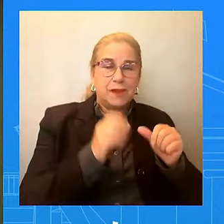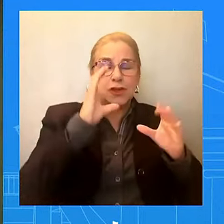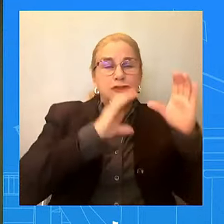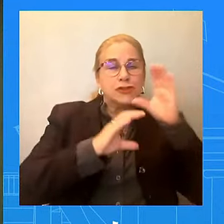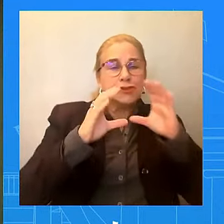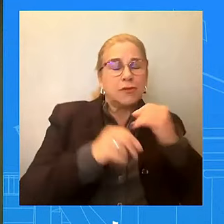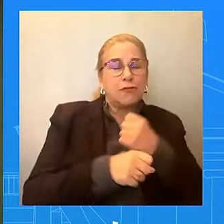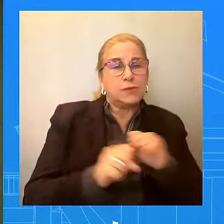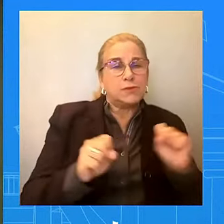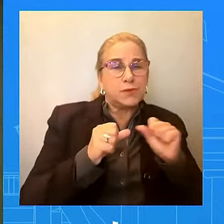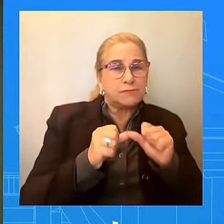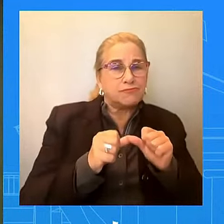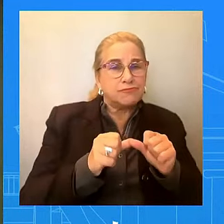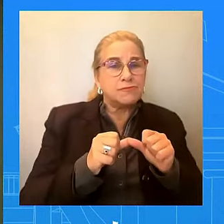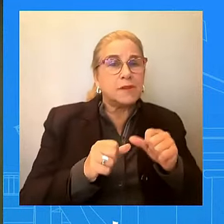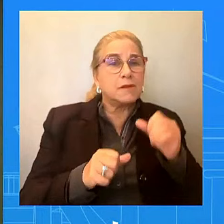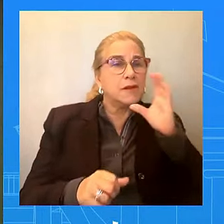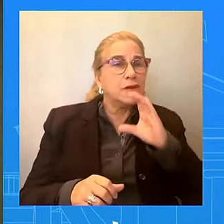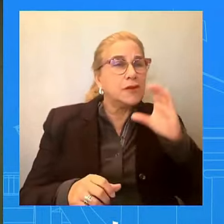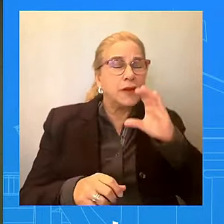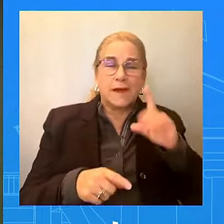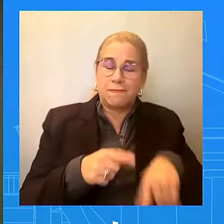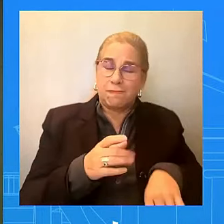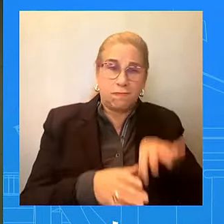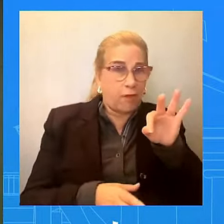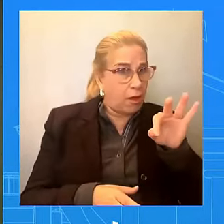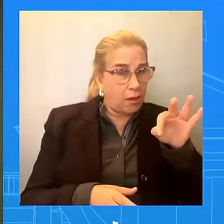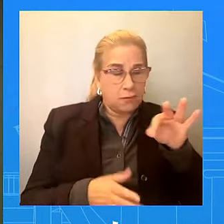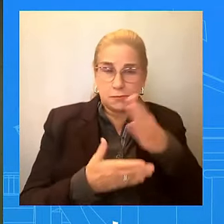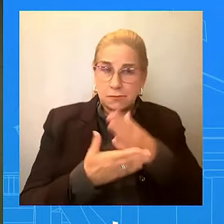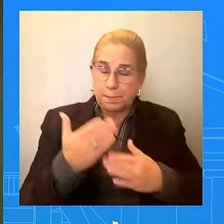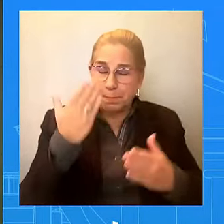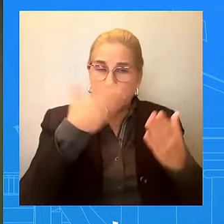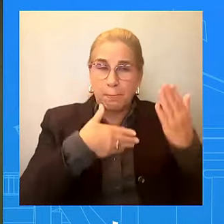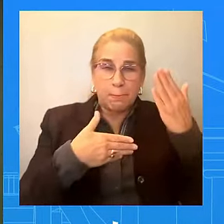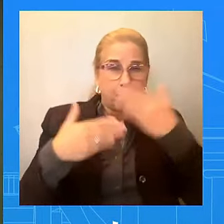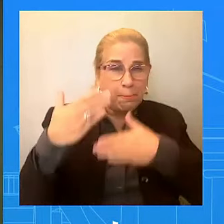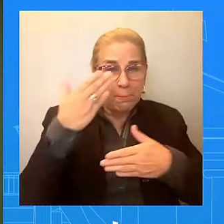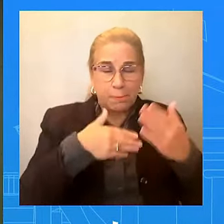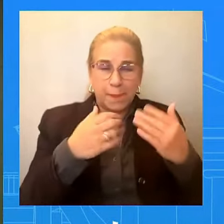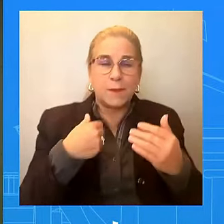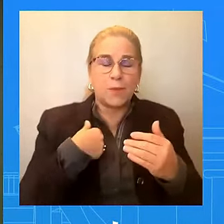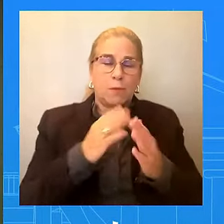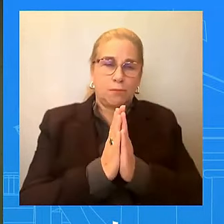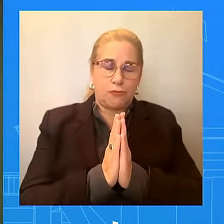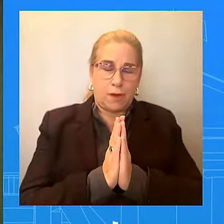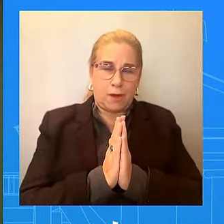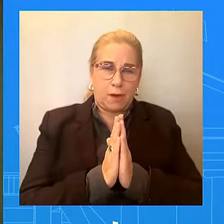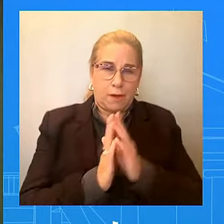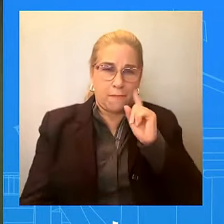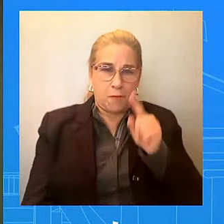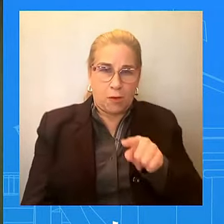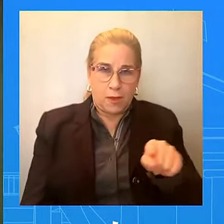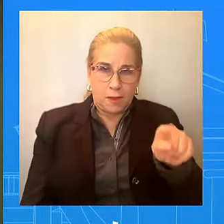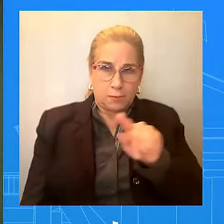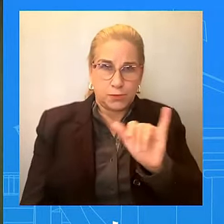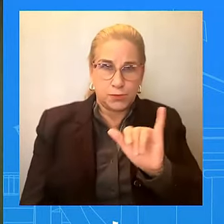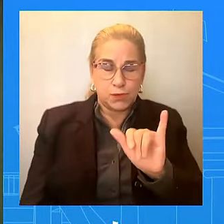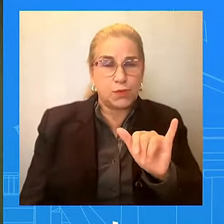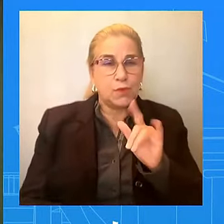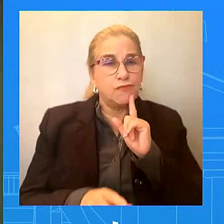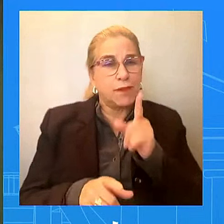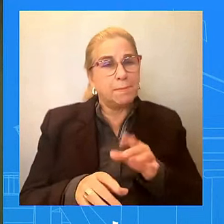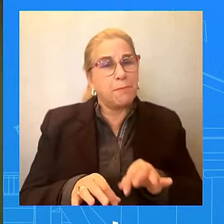return. It is very significant that many followed local guidance and evacuated ahead